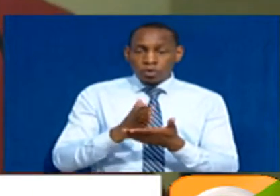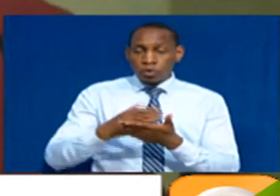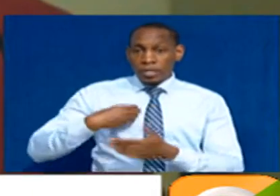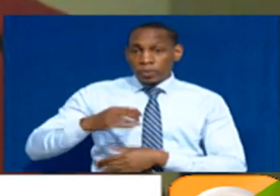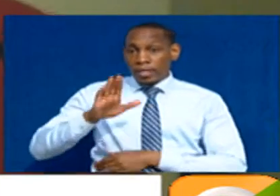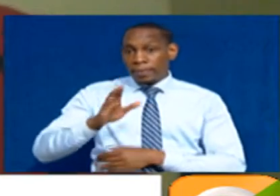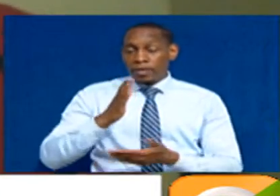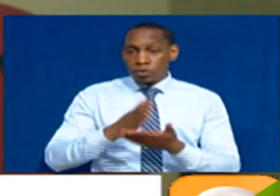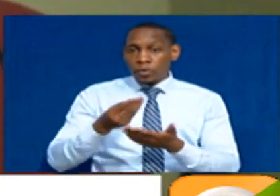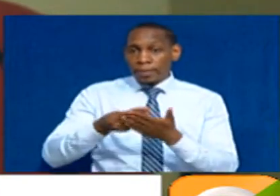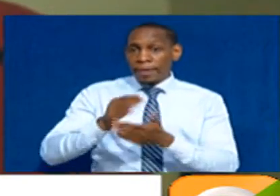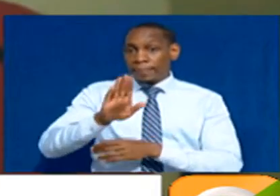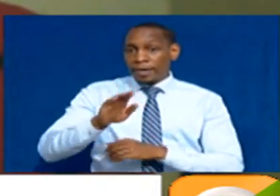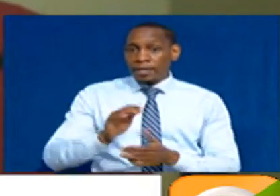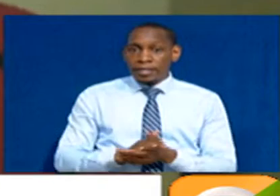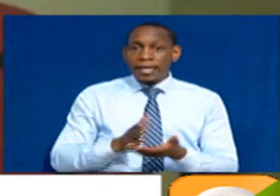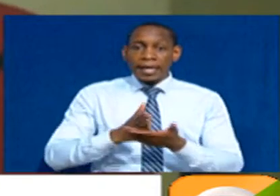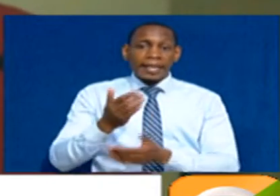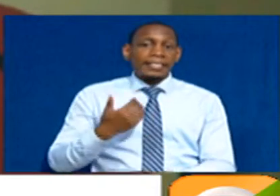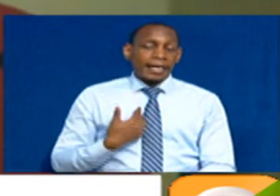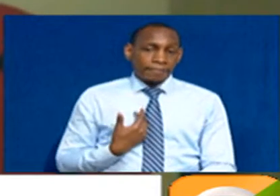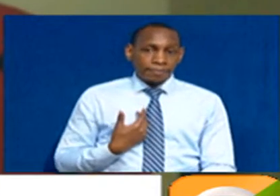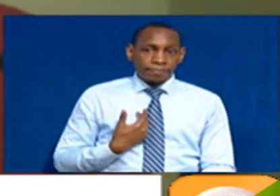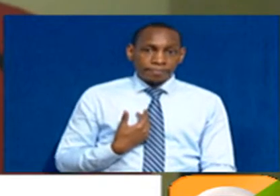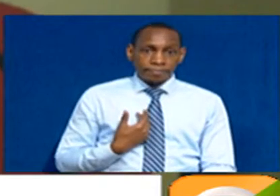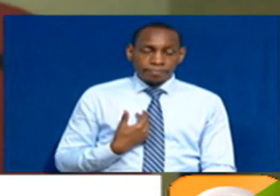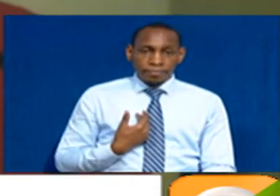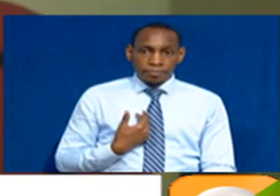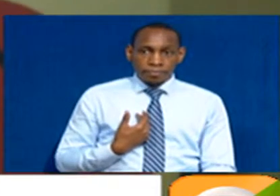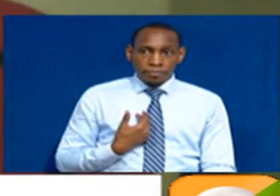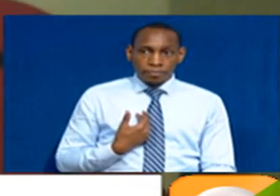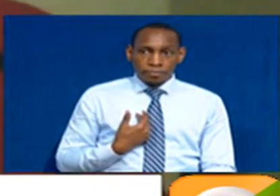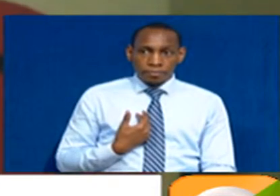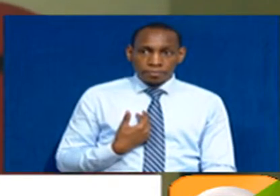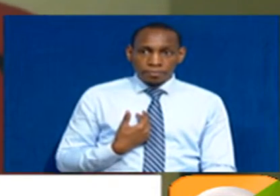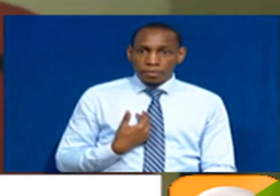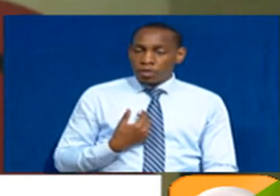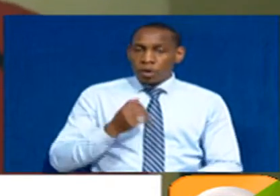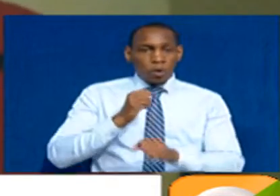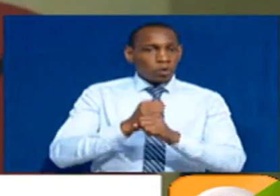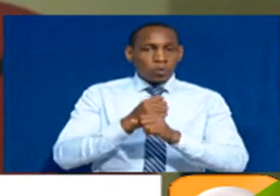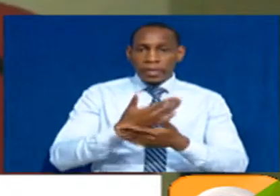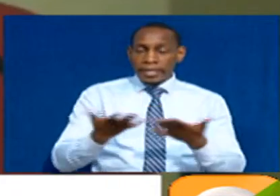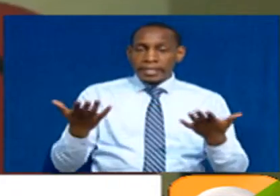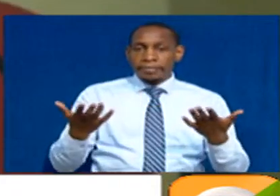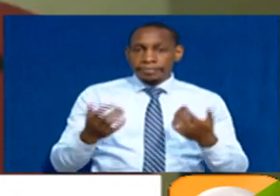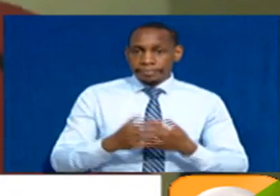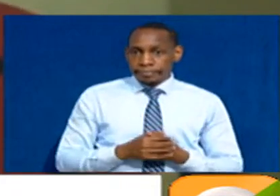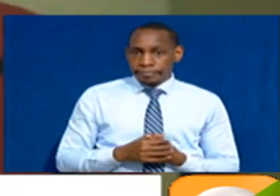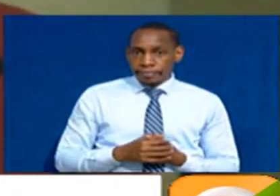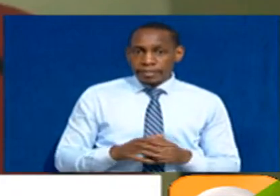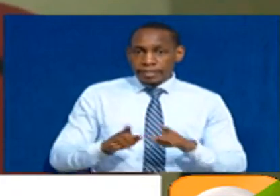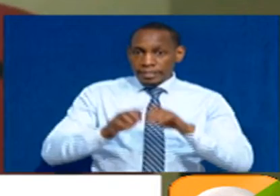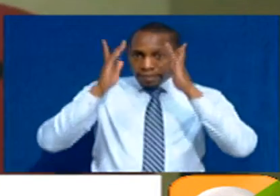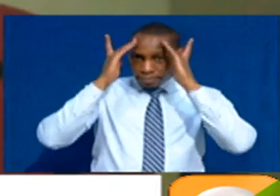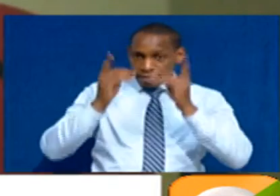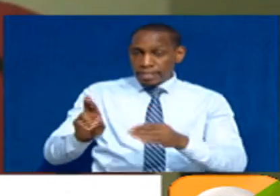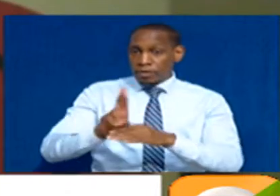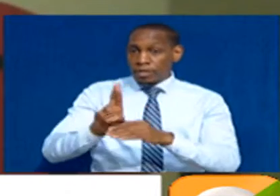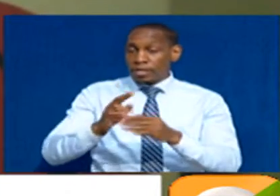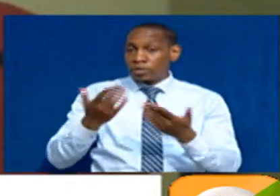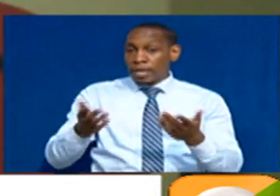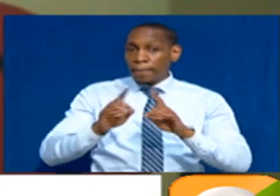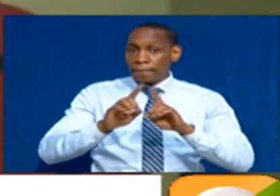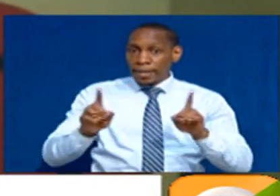your wealth, it is your money, you have a right to do whatever you want to do with it and decide how to spend